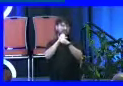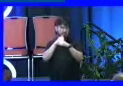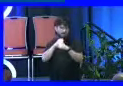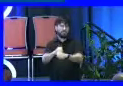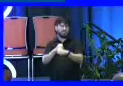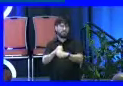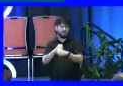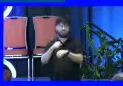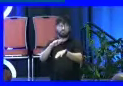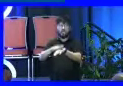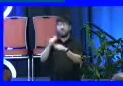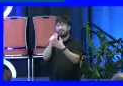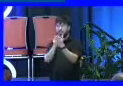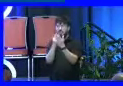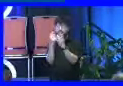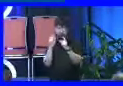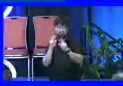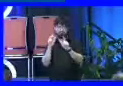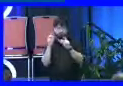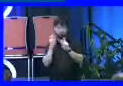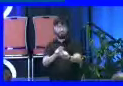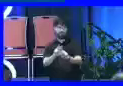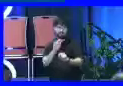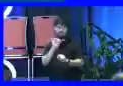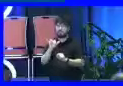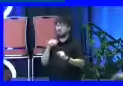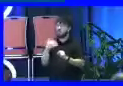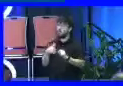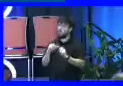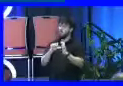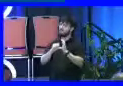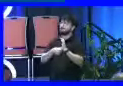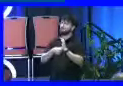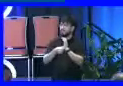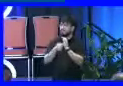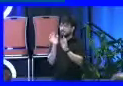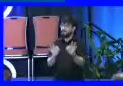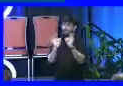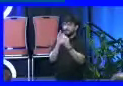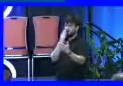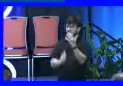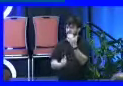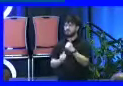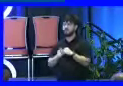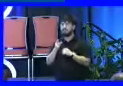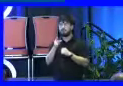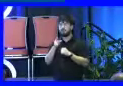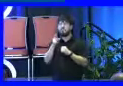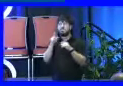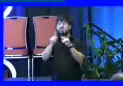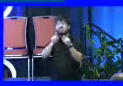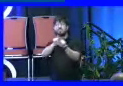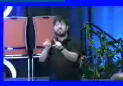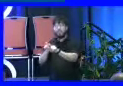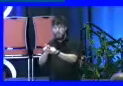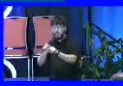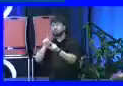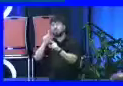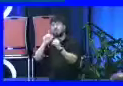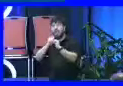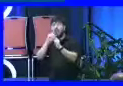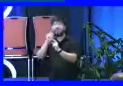legal frameworks are major components for those engaged in this work, including the development of data use